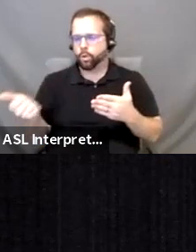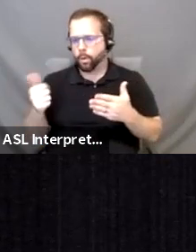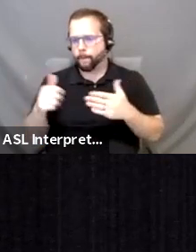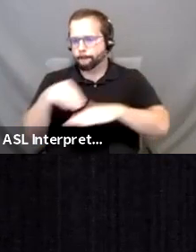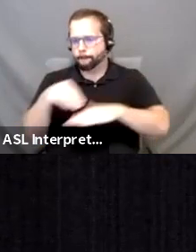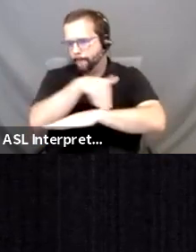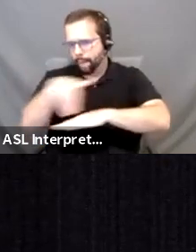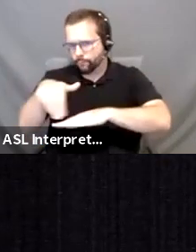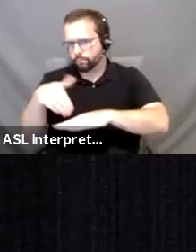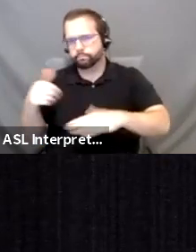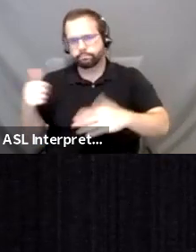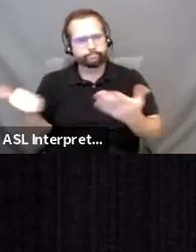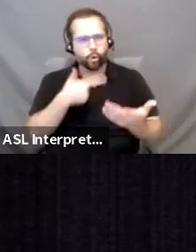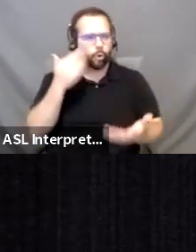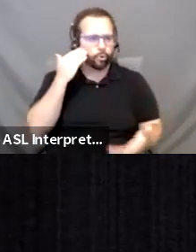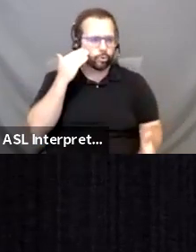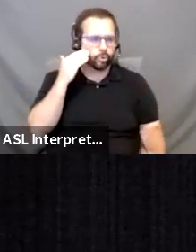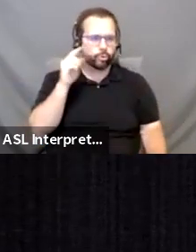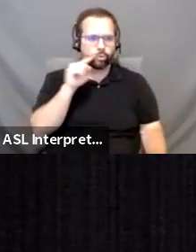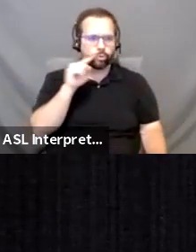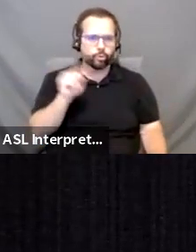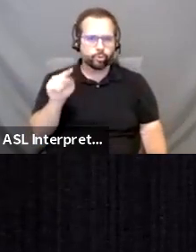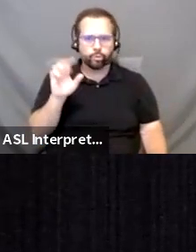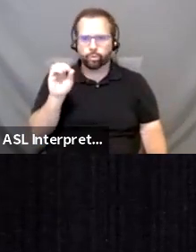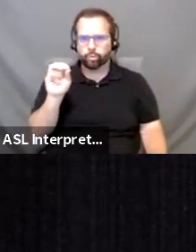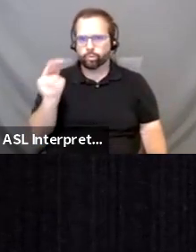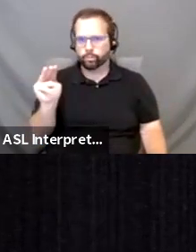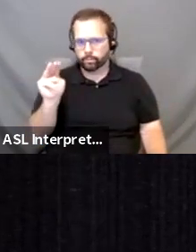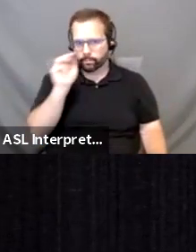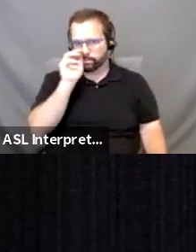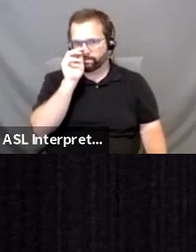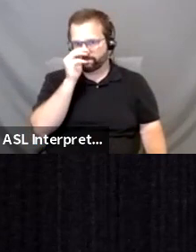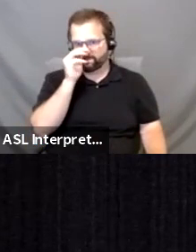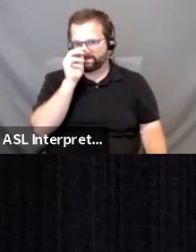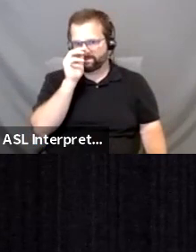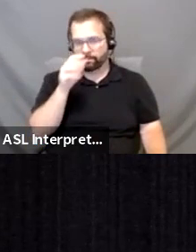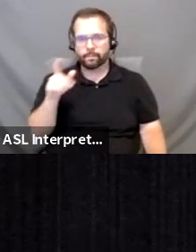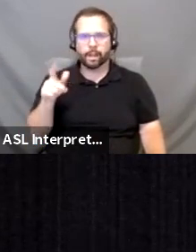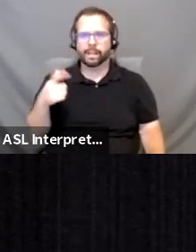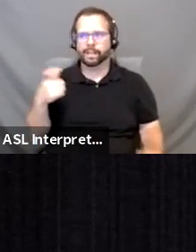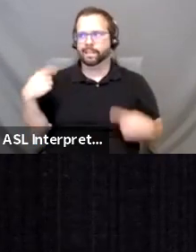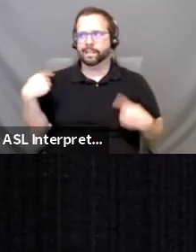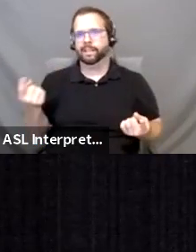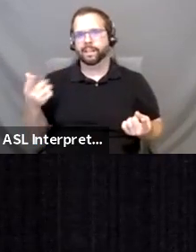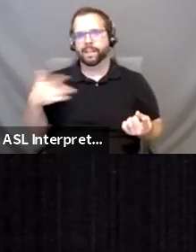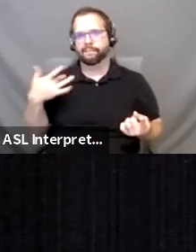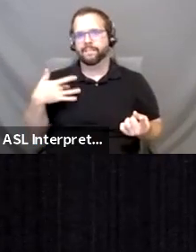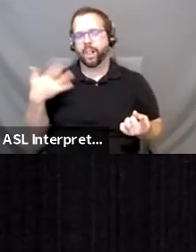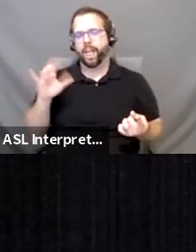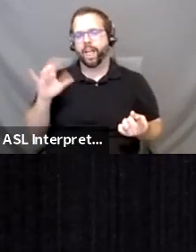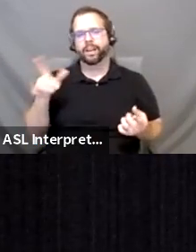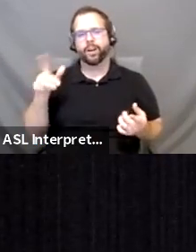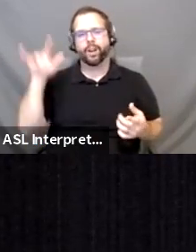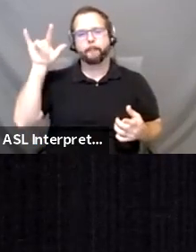Zoom. I told somebody the other day, I feel like the flight attendant when we come on, because usually I'm like, all right, you can find your microphone here.